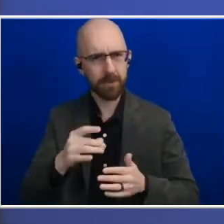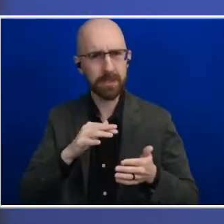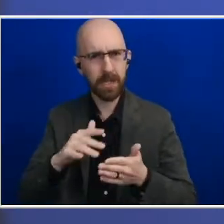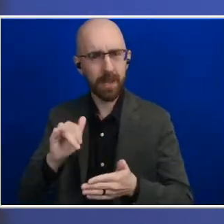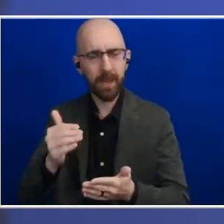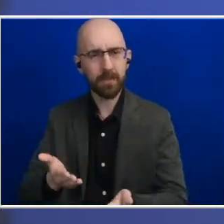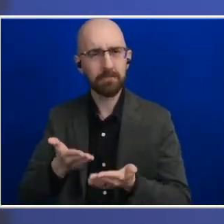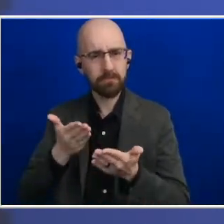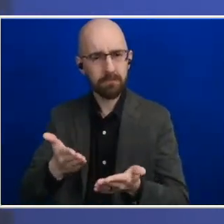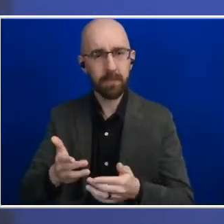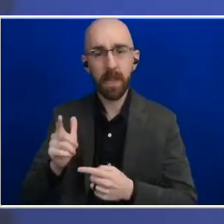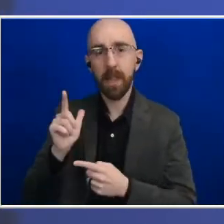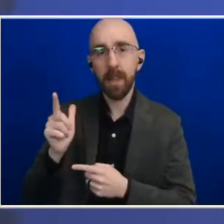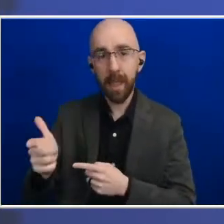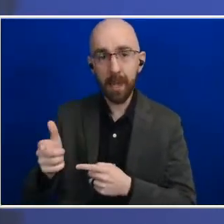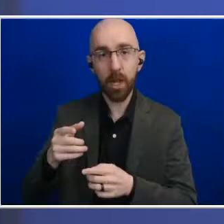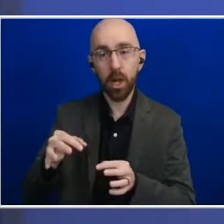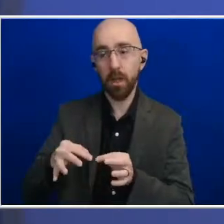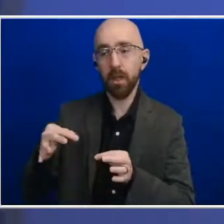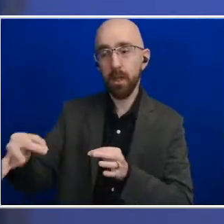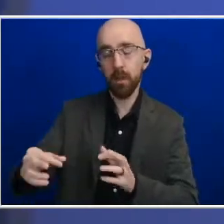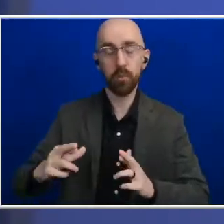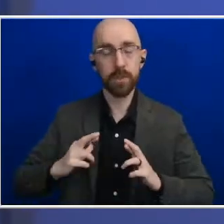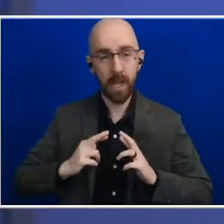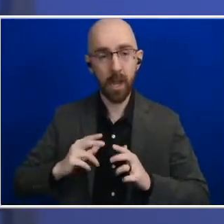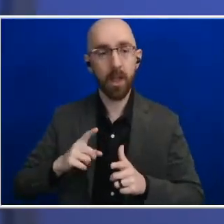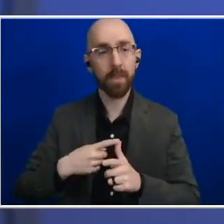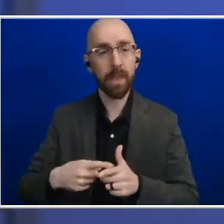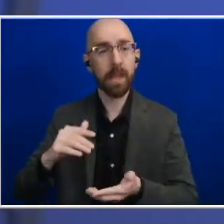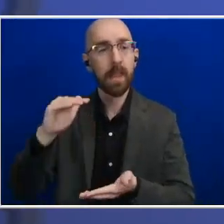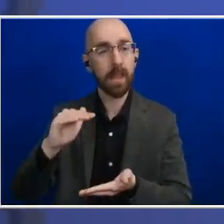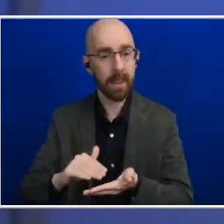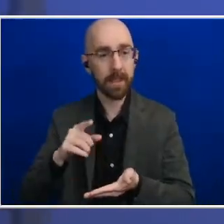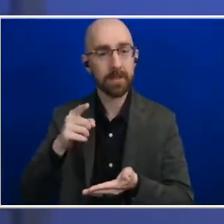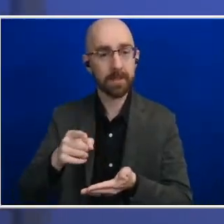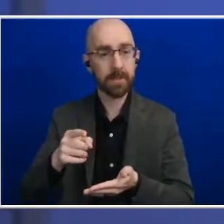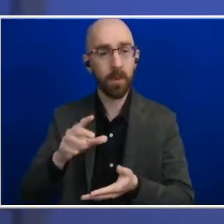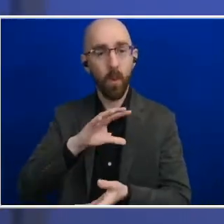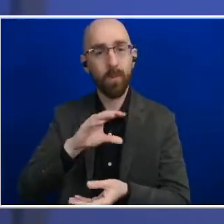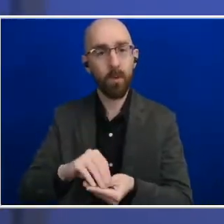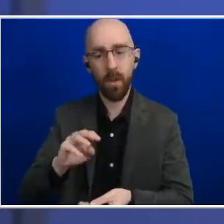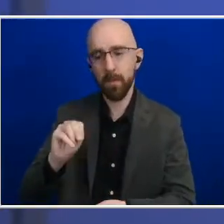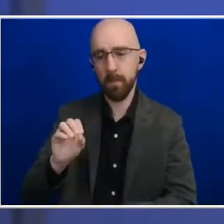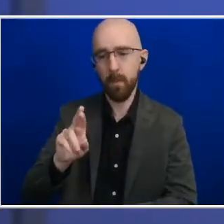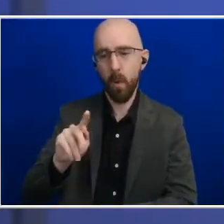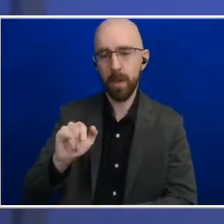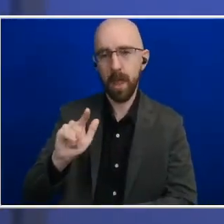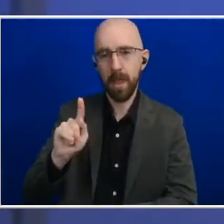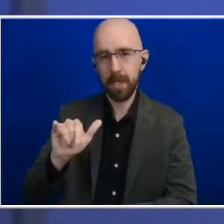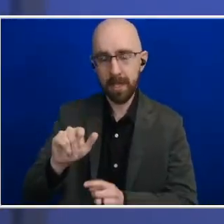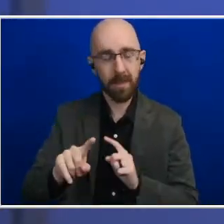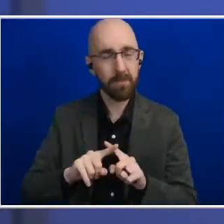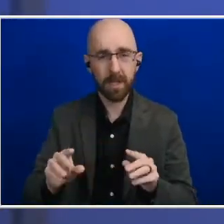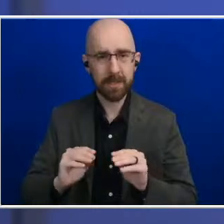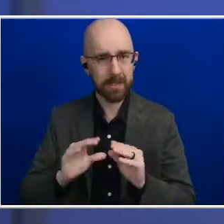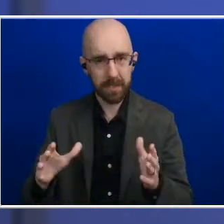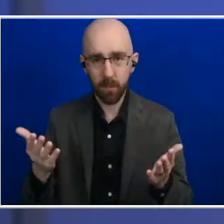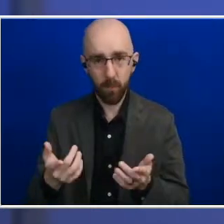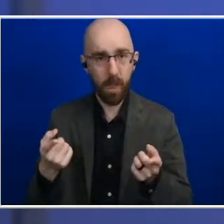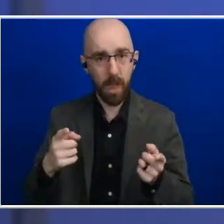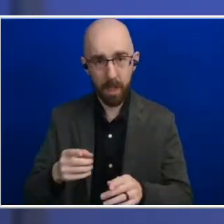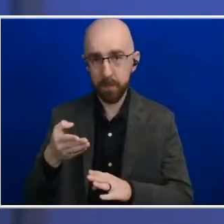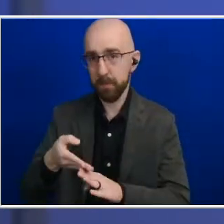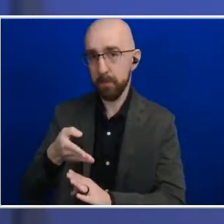you retire, then the less your overall mortality. But it's clear that what happens before you retire